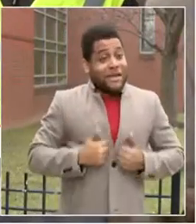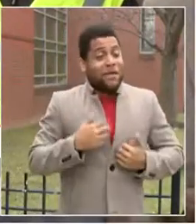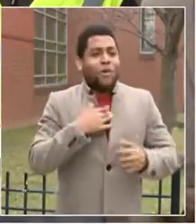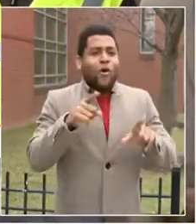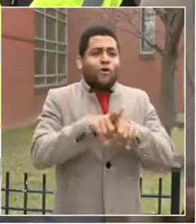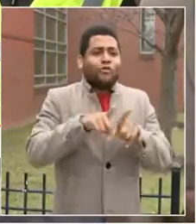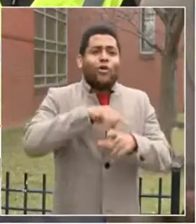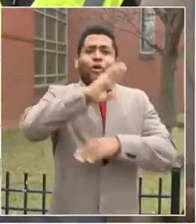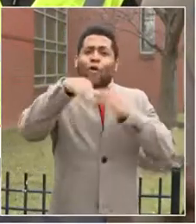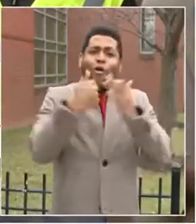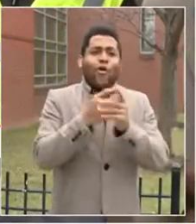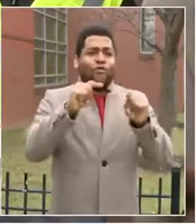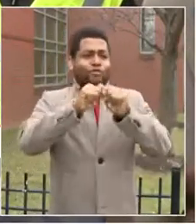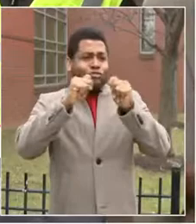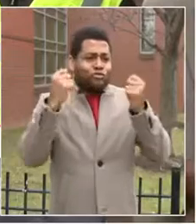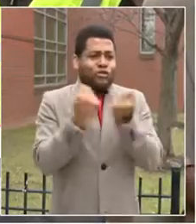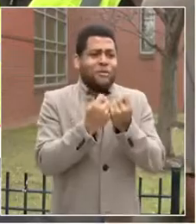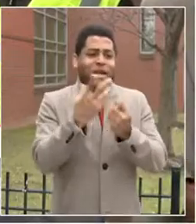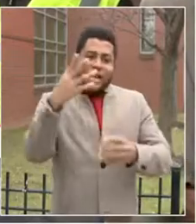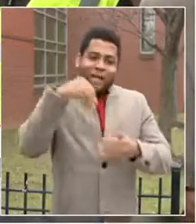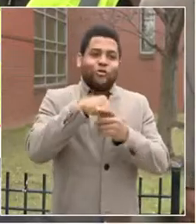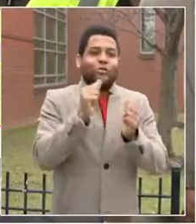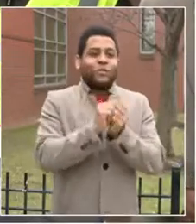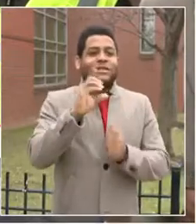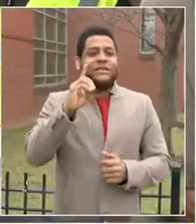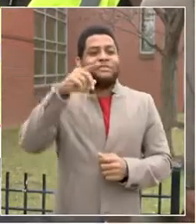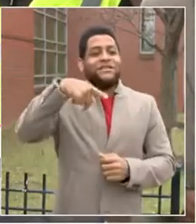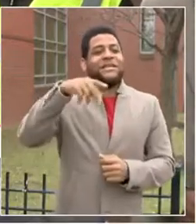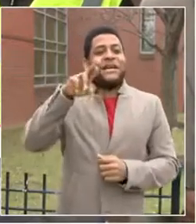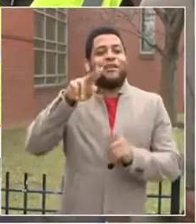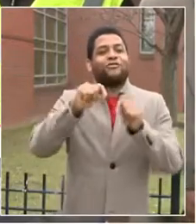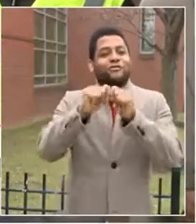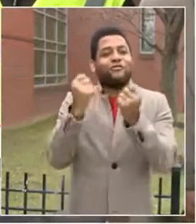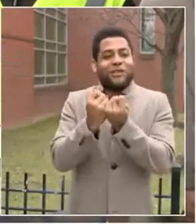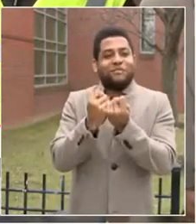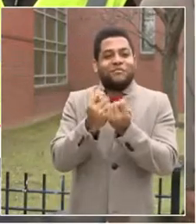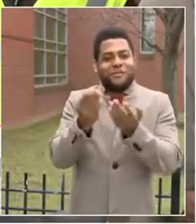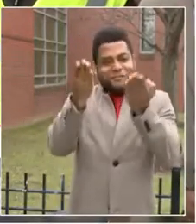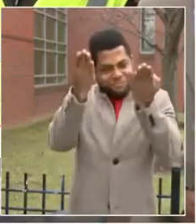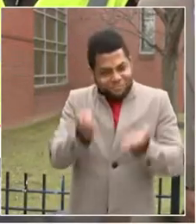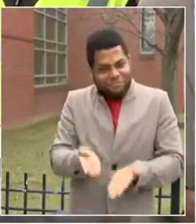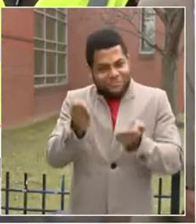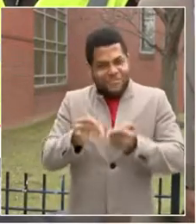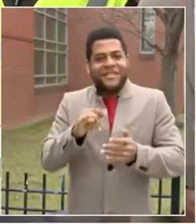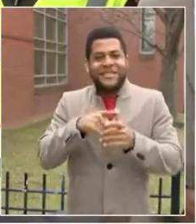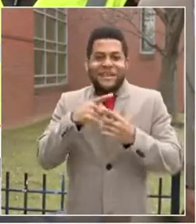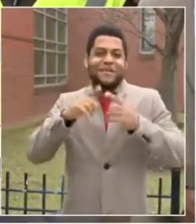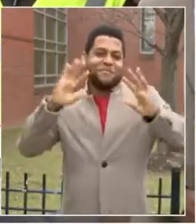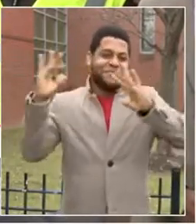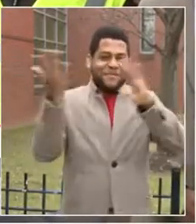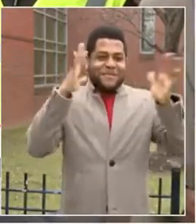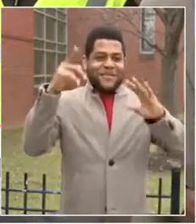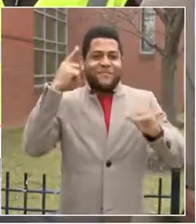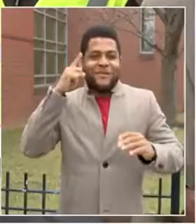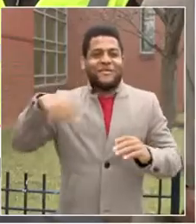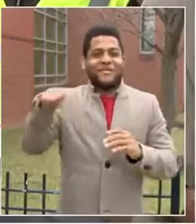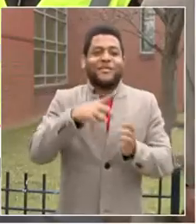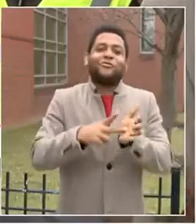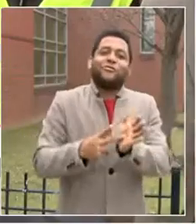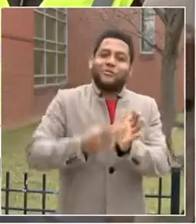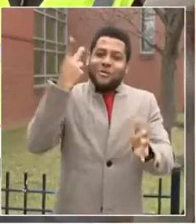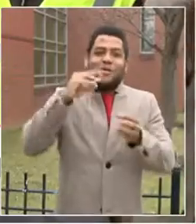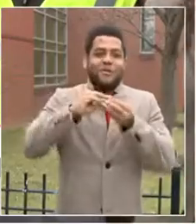women that make up our DPR team. So here's where we're going to start. We're going to double the number of slots for summer